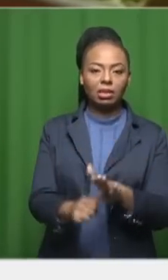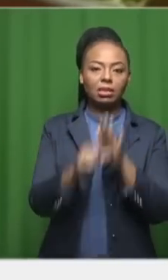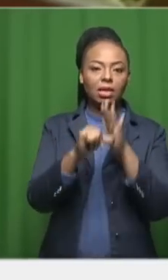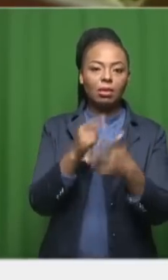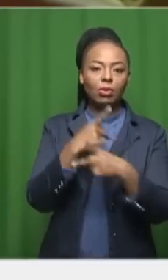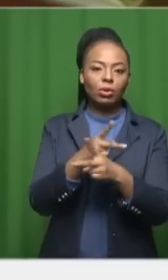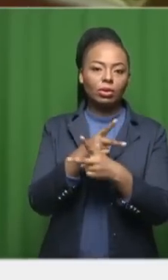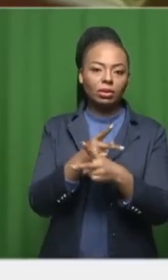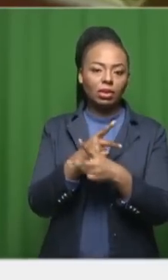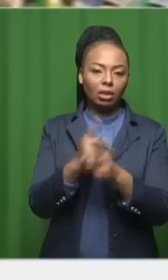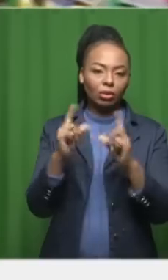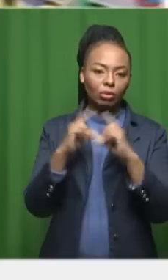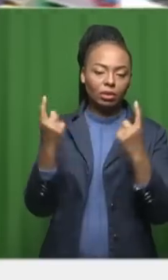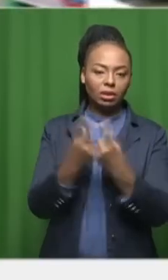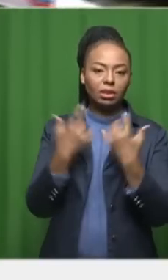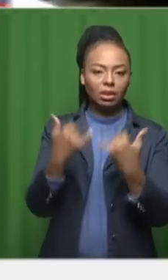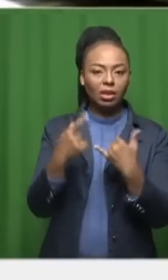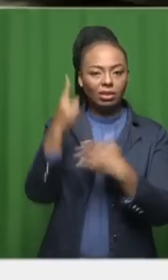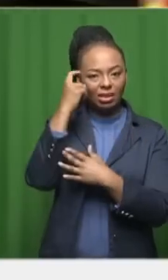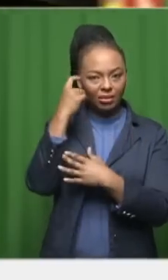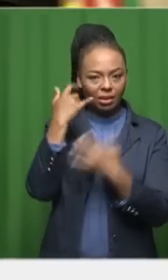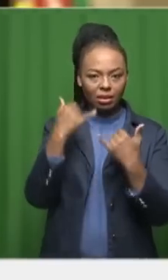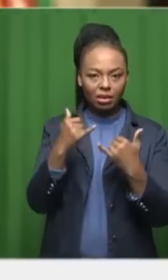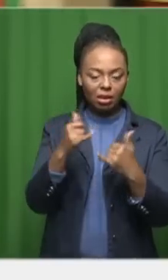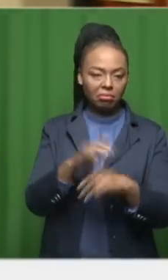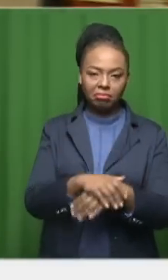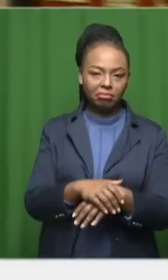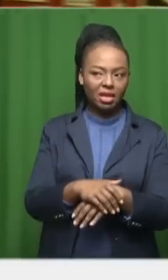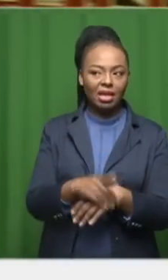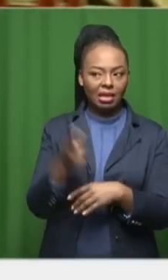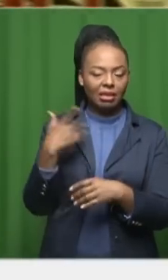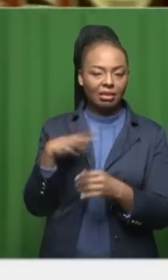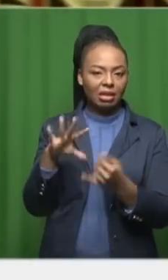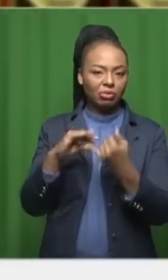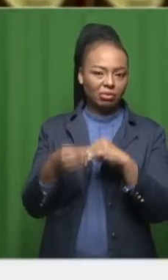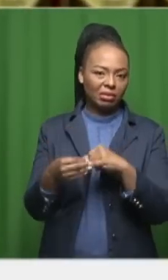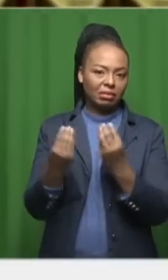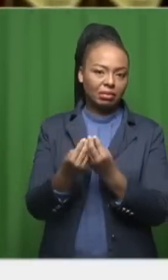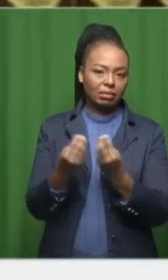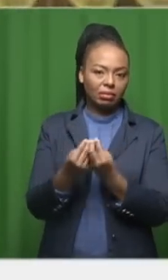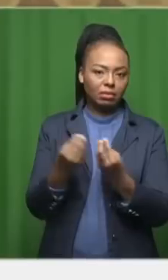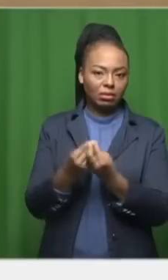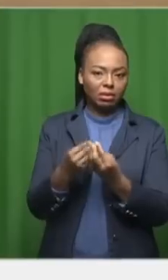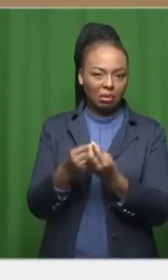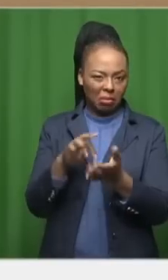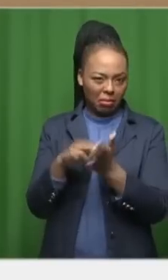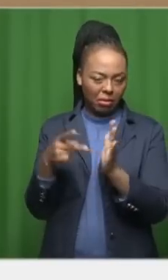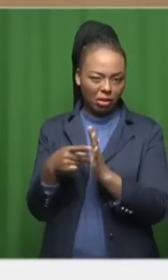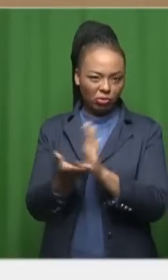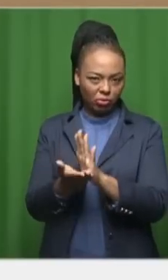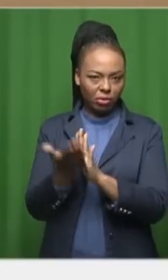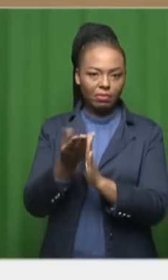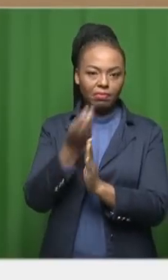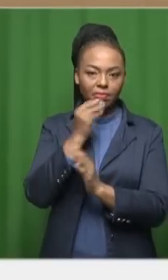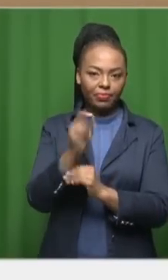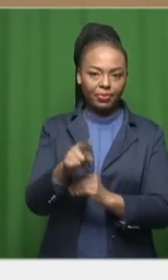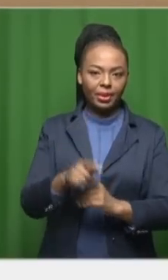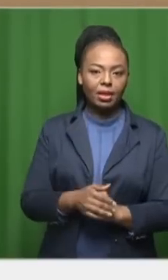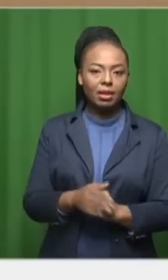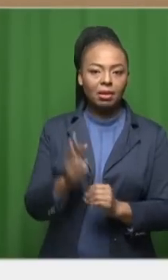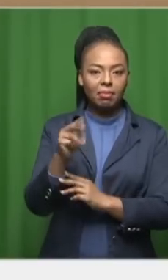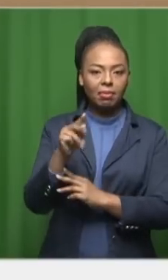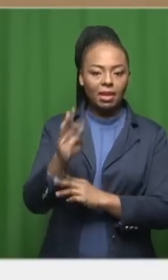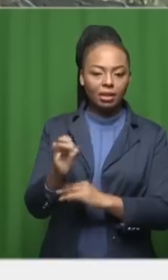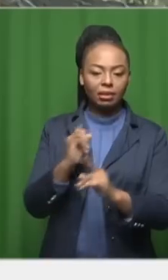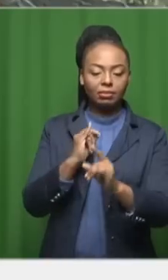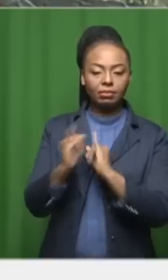Commission suspects to be opportunistically increased. Marlene Louw is a Senior Economist at AgriBusiness SA, and she joins